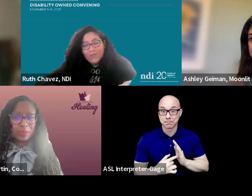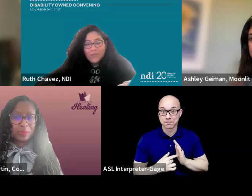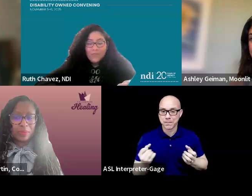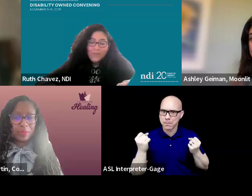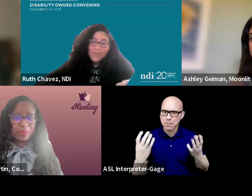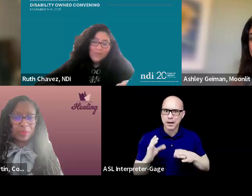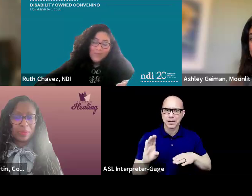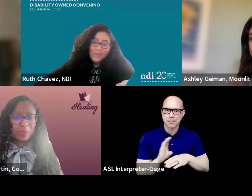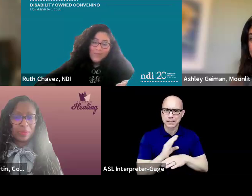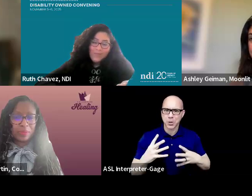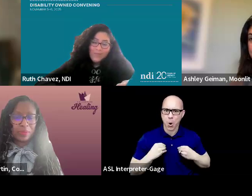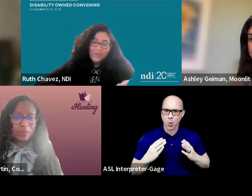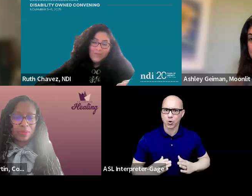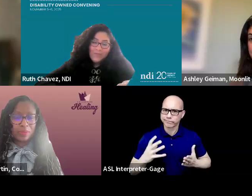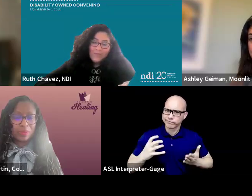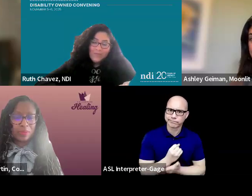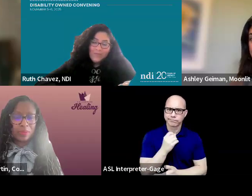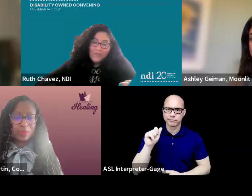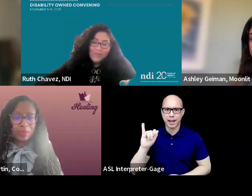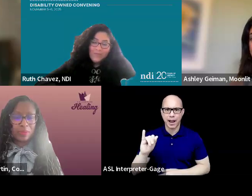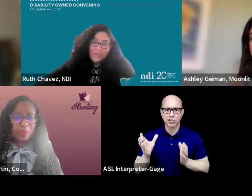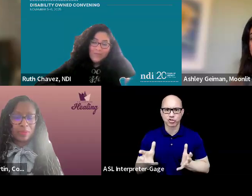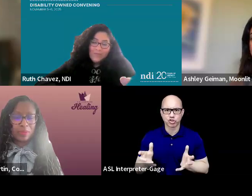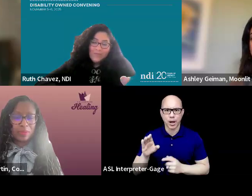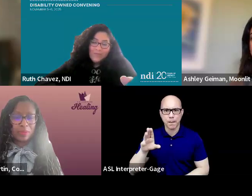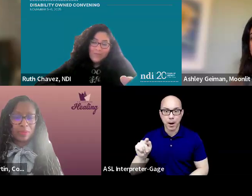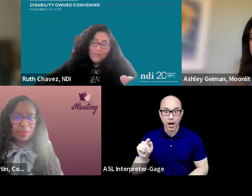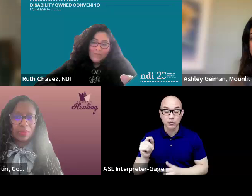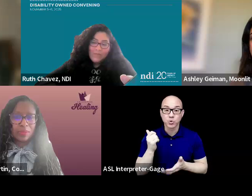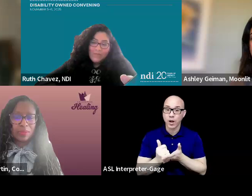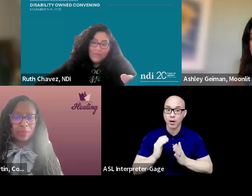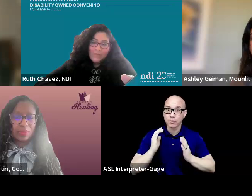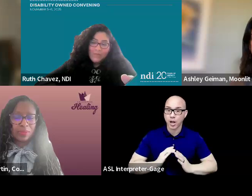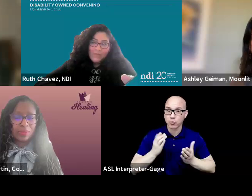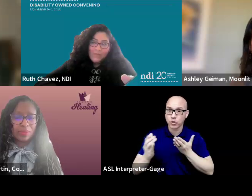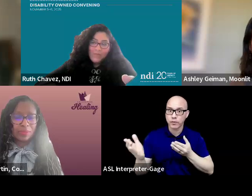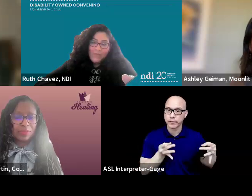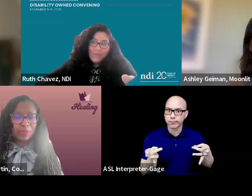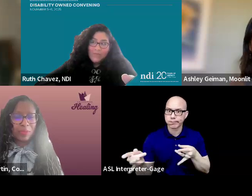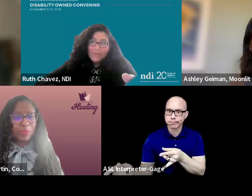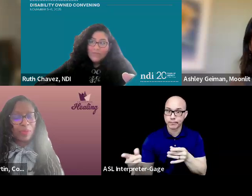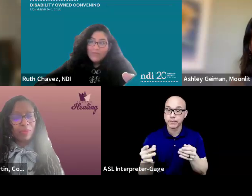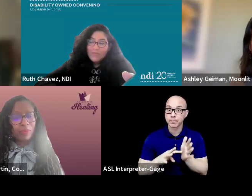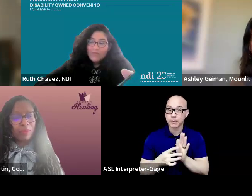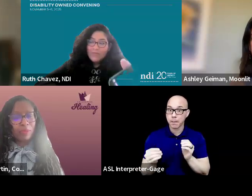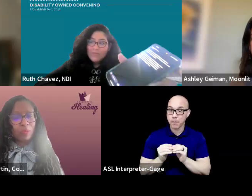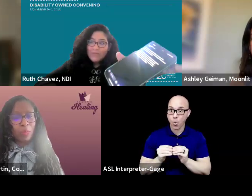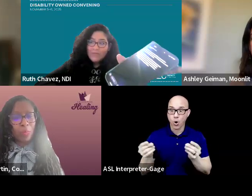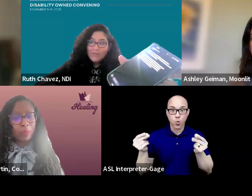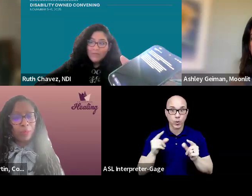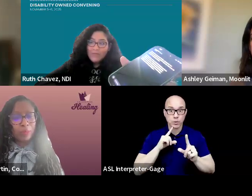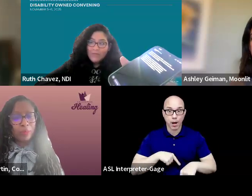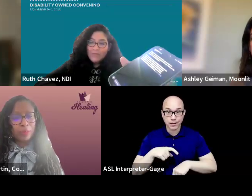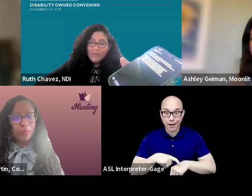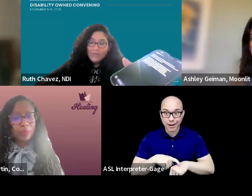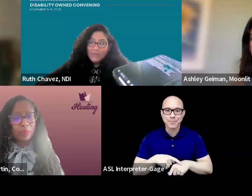small business owners utilize AI-driven chatbots to streamline customer service, which leads to faster response times and happier